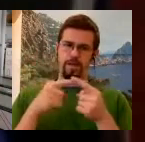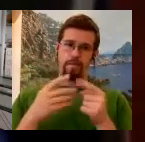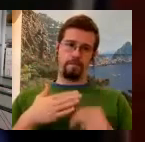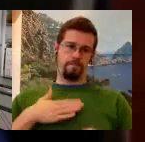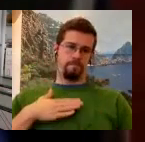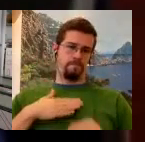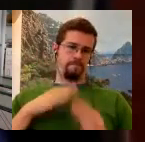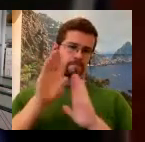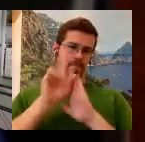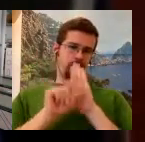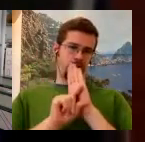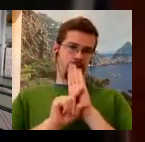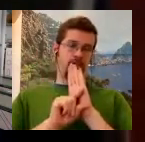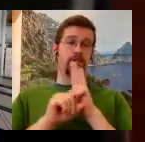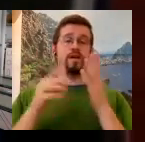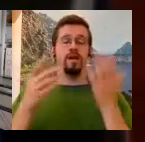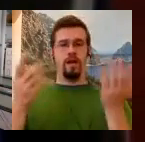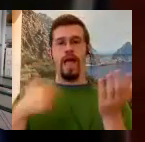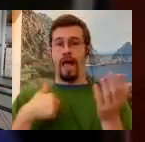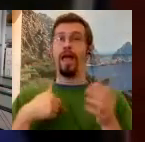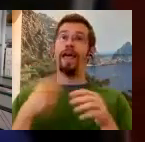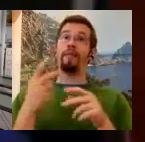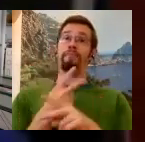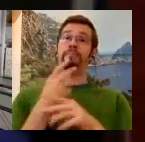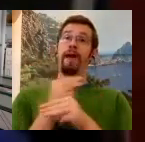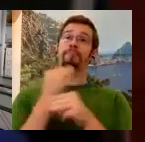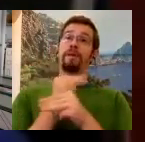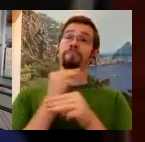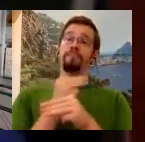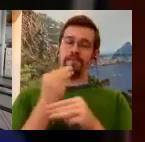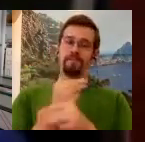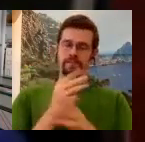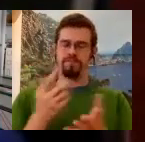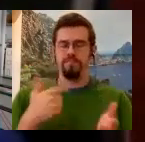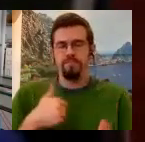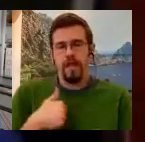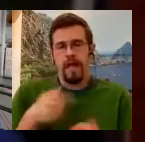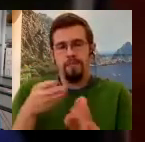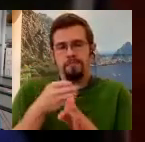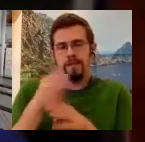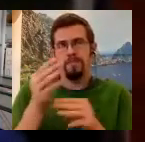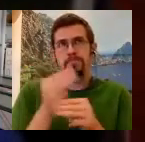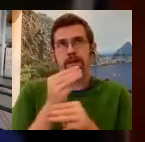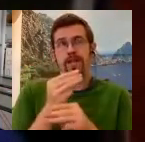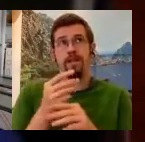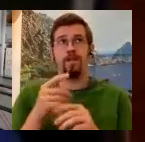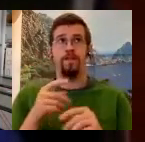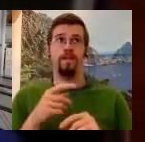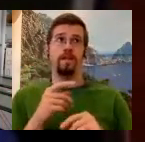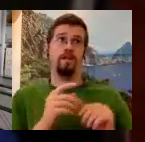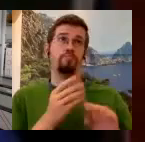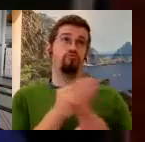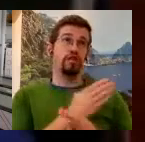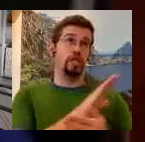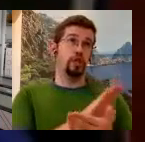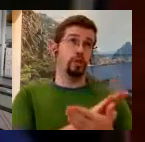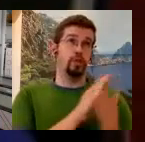I've mentioned math several times. I was a math major from preschool all the way through college.